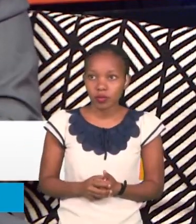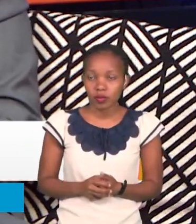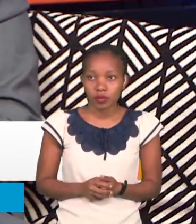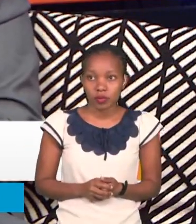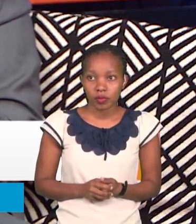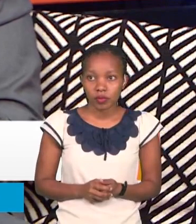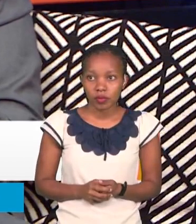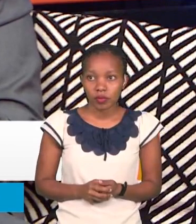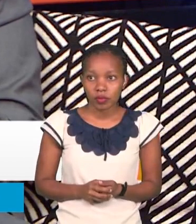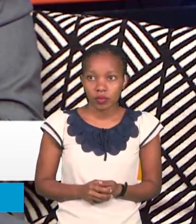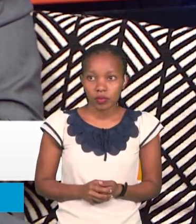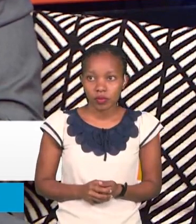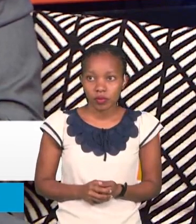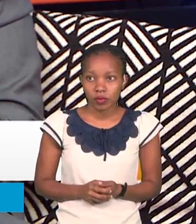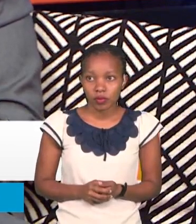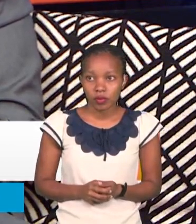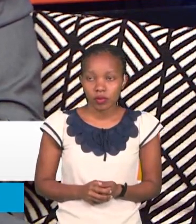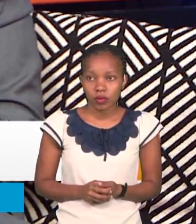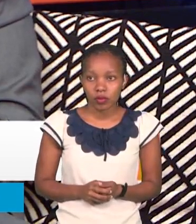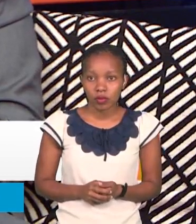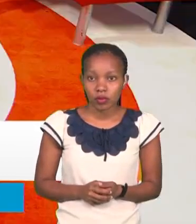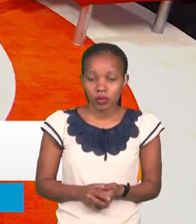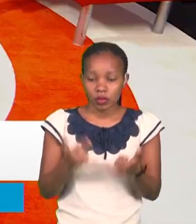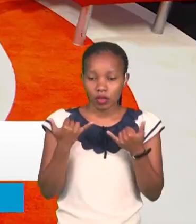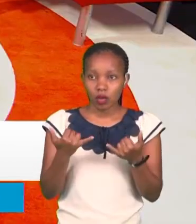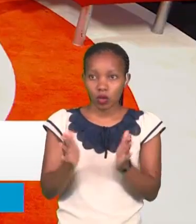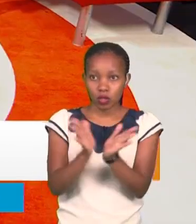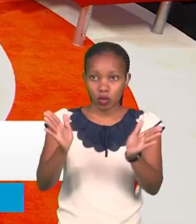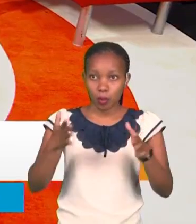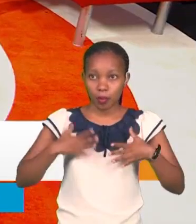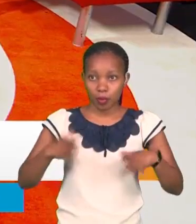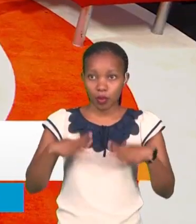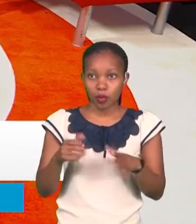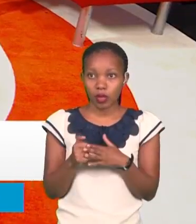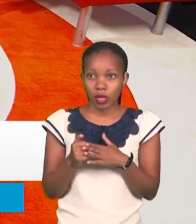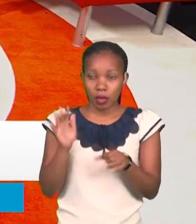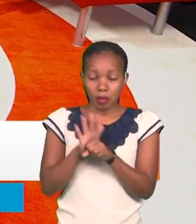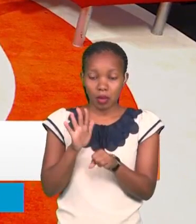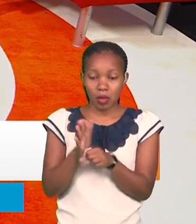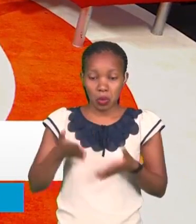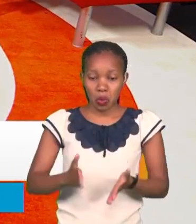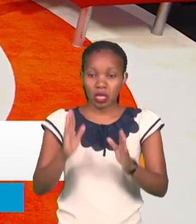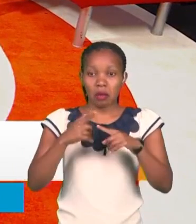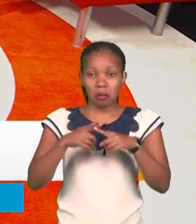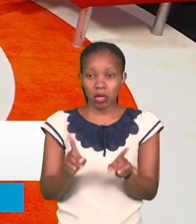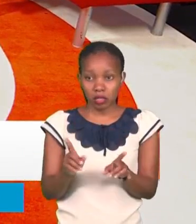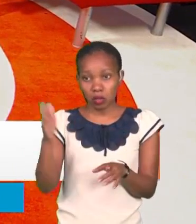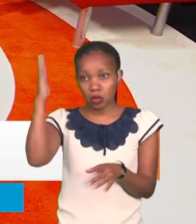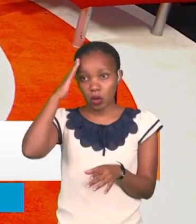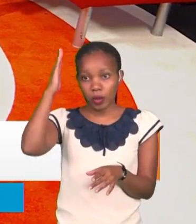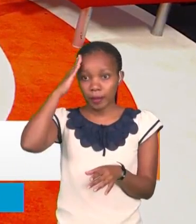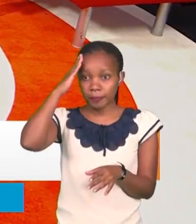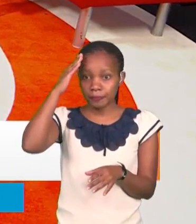involved? Mm-hmm. The common Mwananchi can be involved in a myriad of ways, but knowing